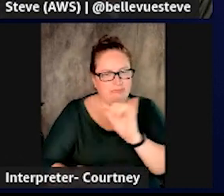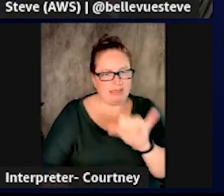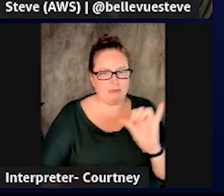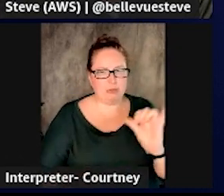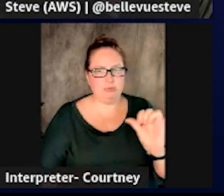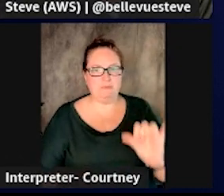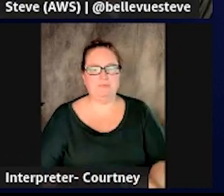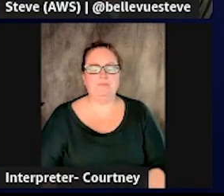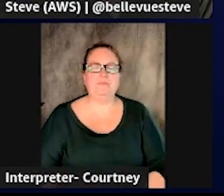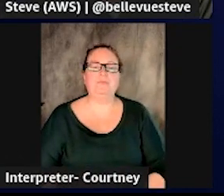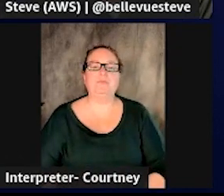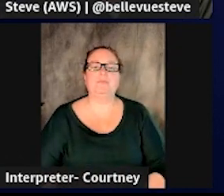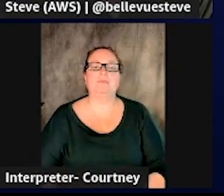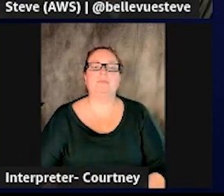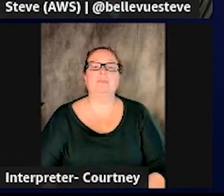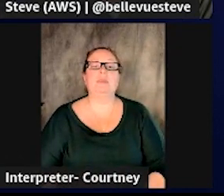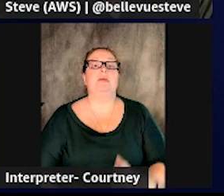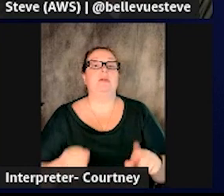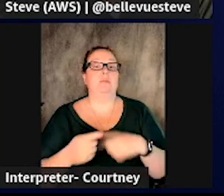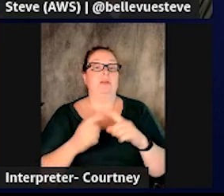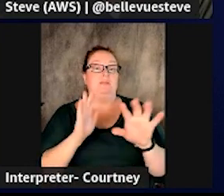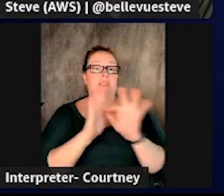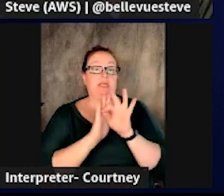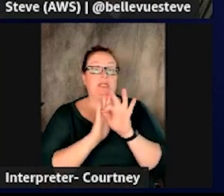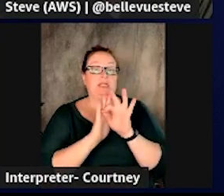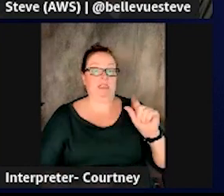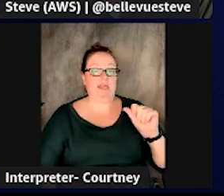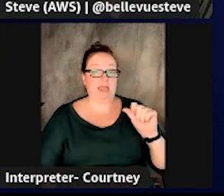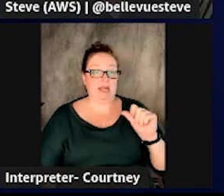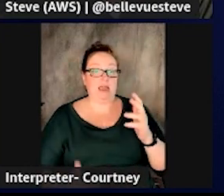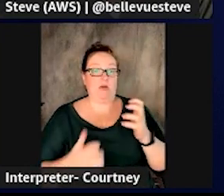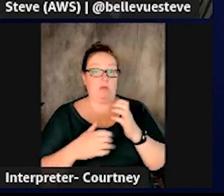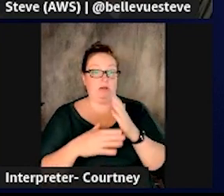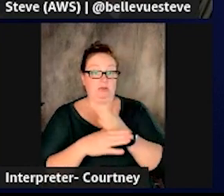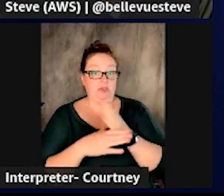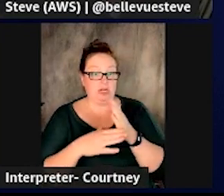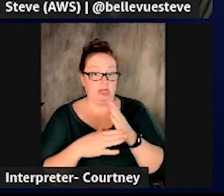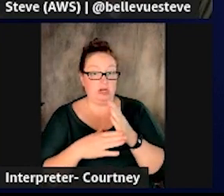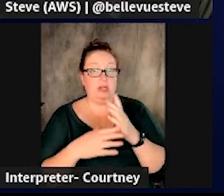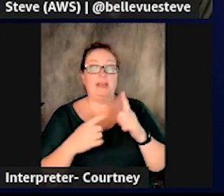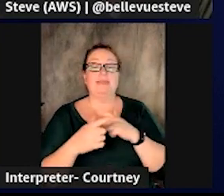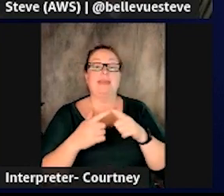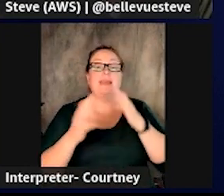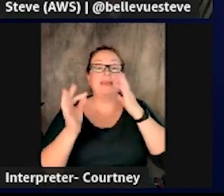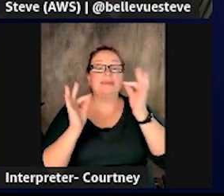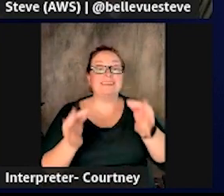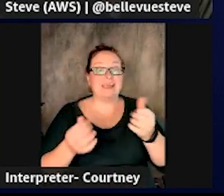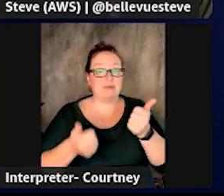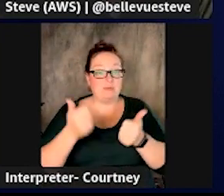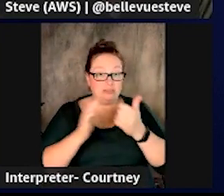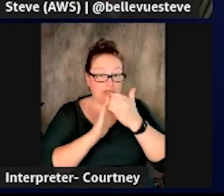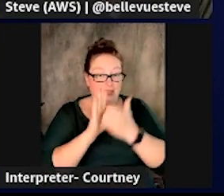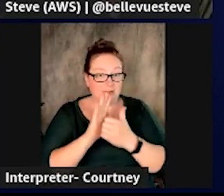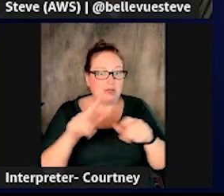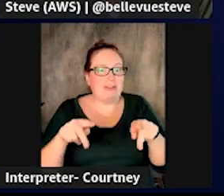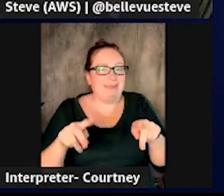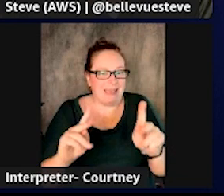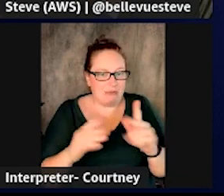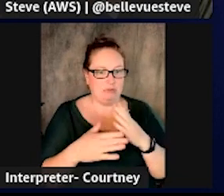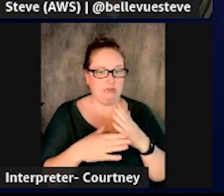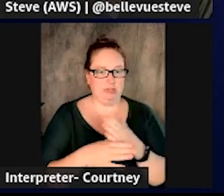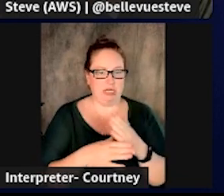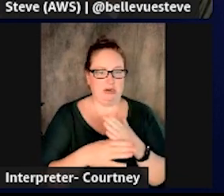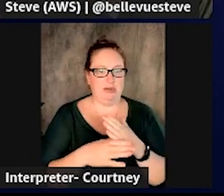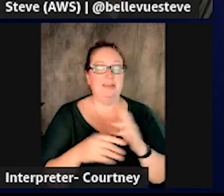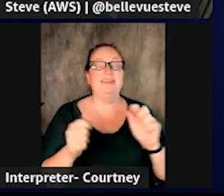So once I've selected the data that I want shared with me, I can then decide which accounts are allowed to share with me. I can specify